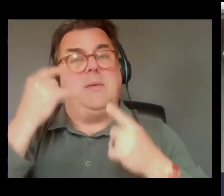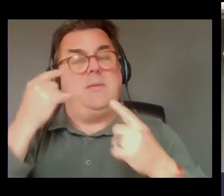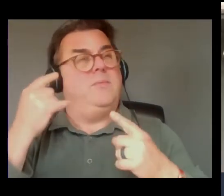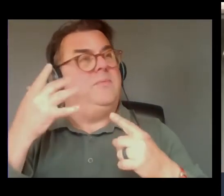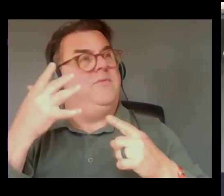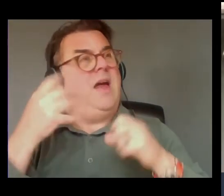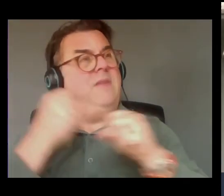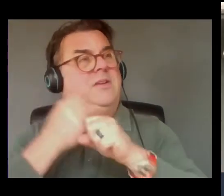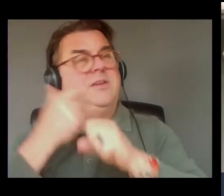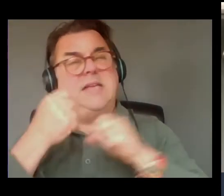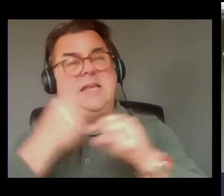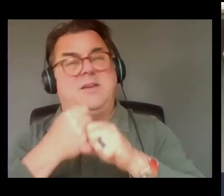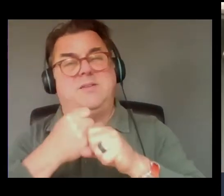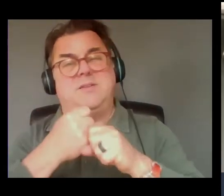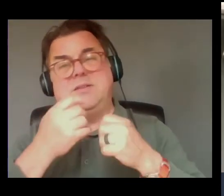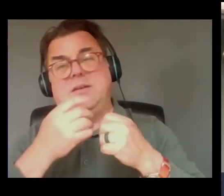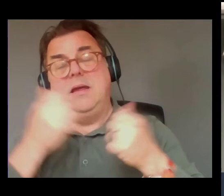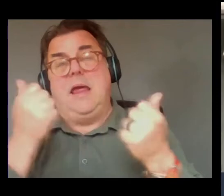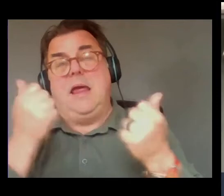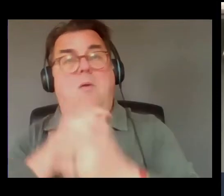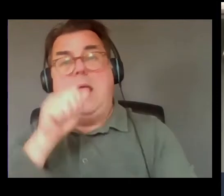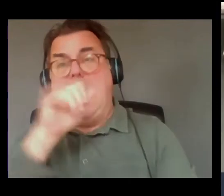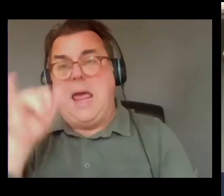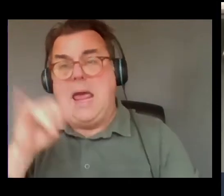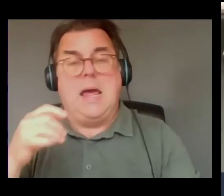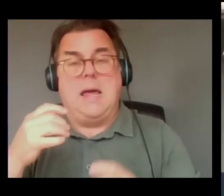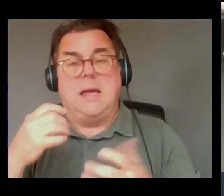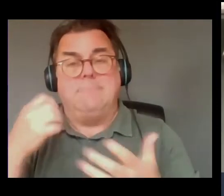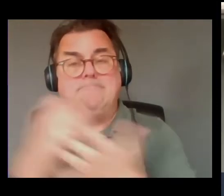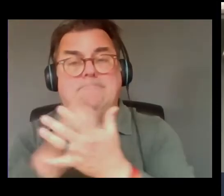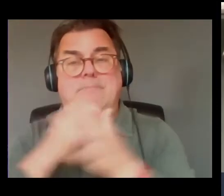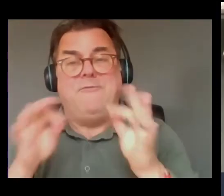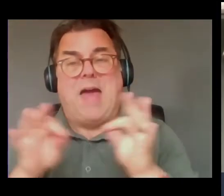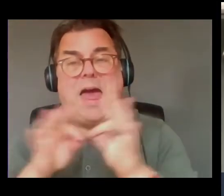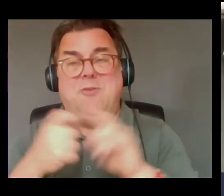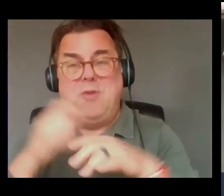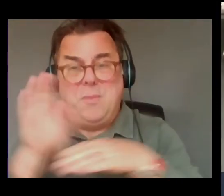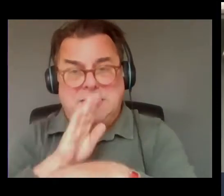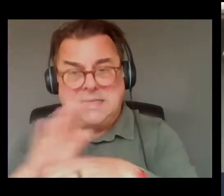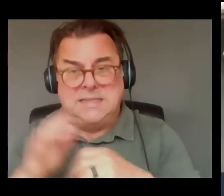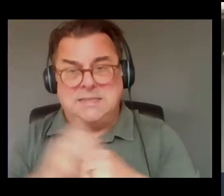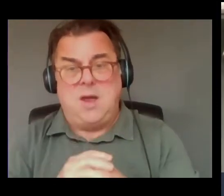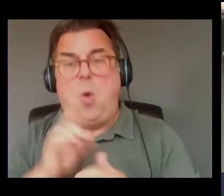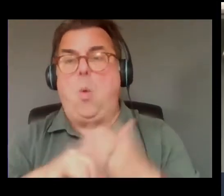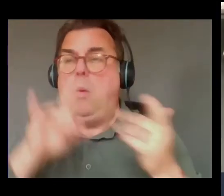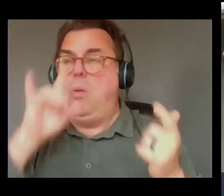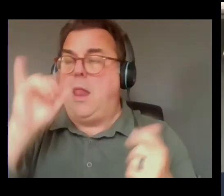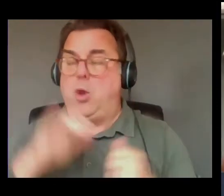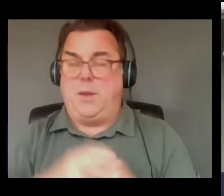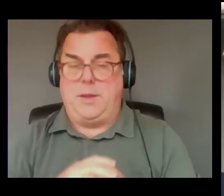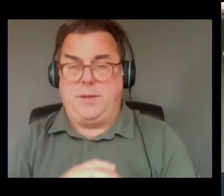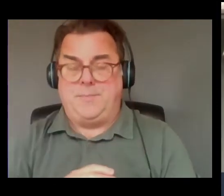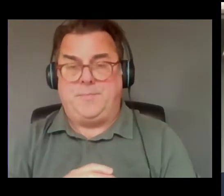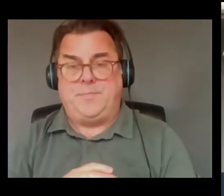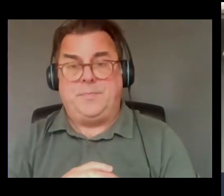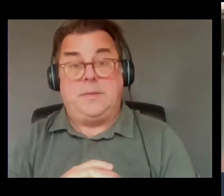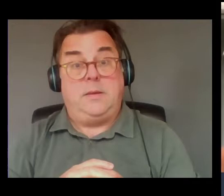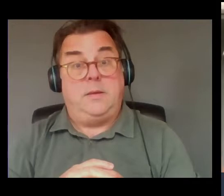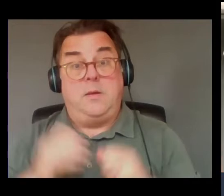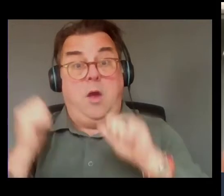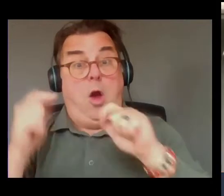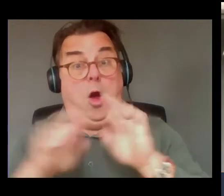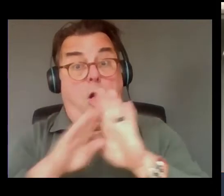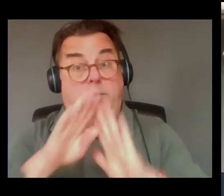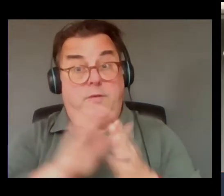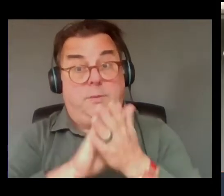years, everybody's doing AI, getting value out of it for their businesses. And what is that going to look like? Either every developer has become an